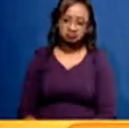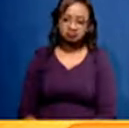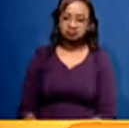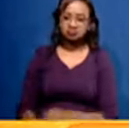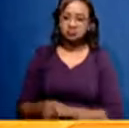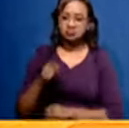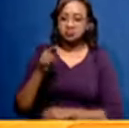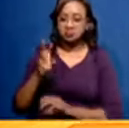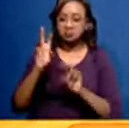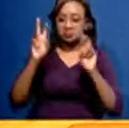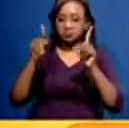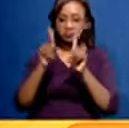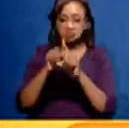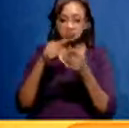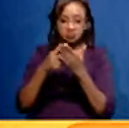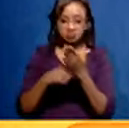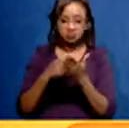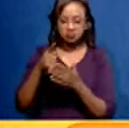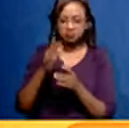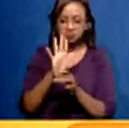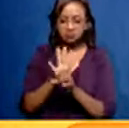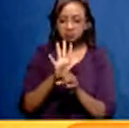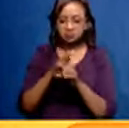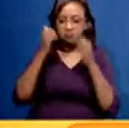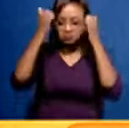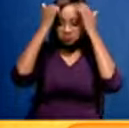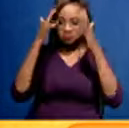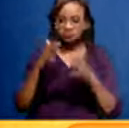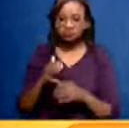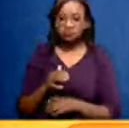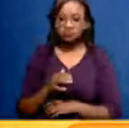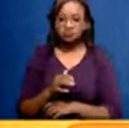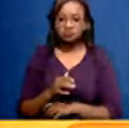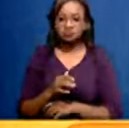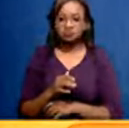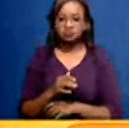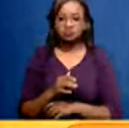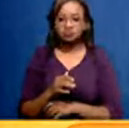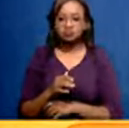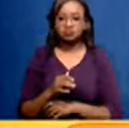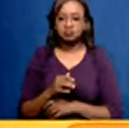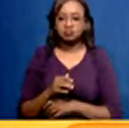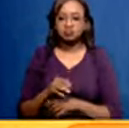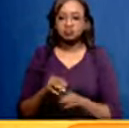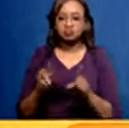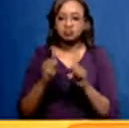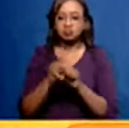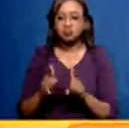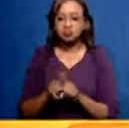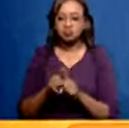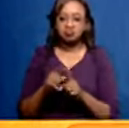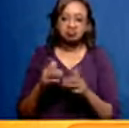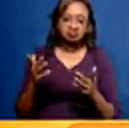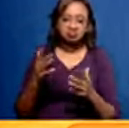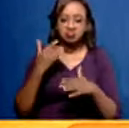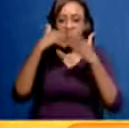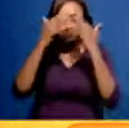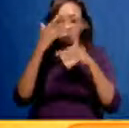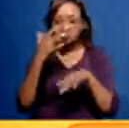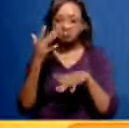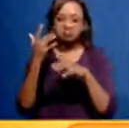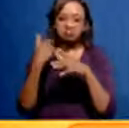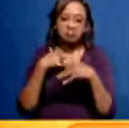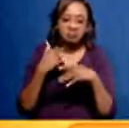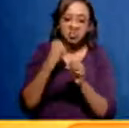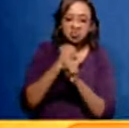discussed very prominently by students is, hey, I'm so-and-so. I'm in a university, I'm doing whatever, English literature, or